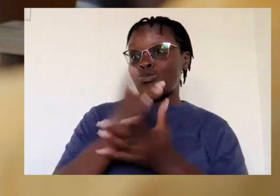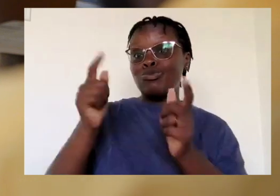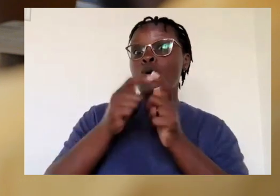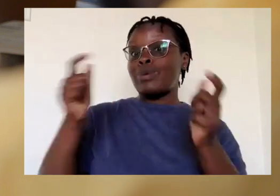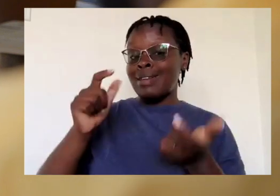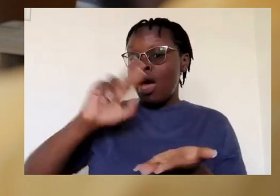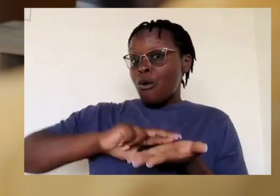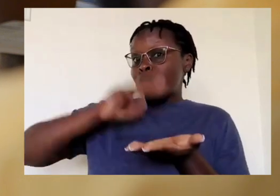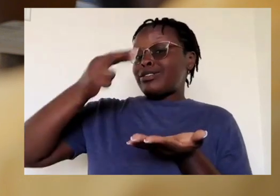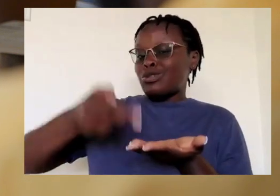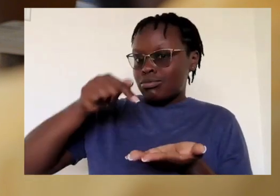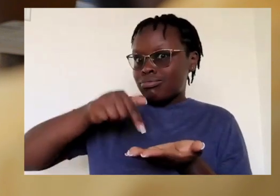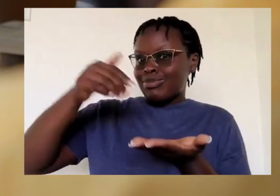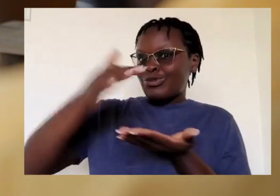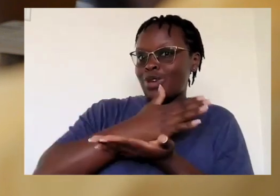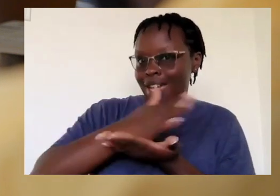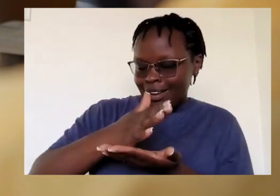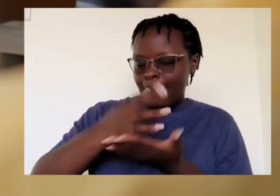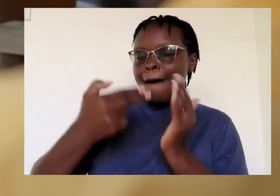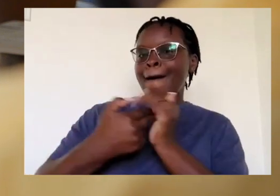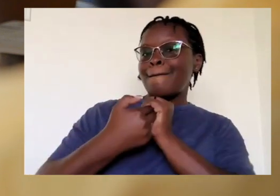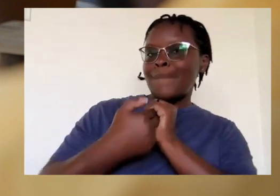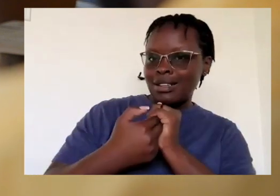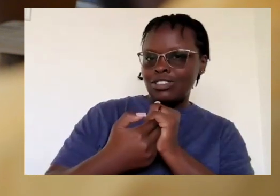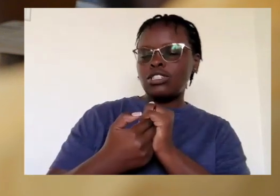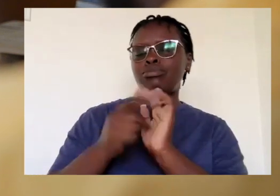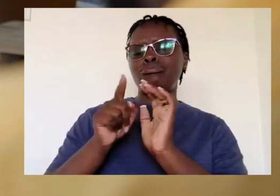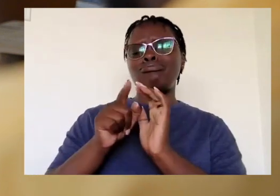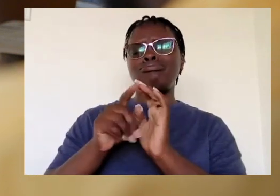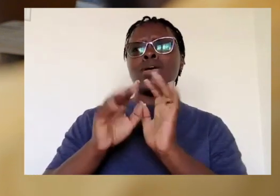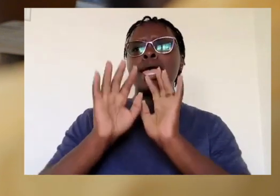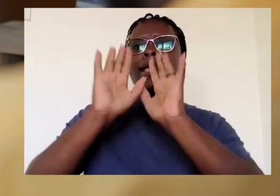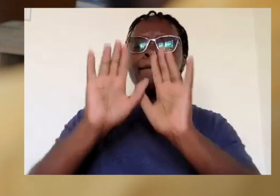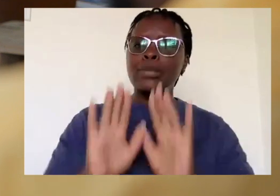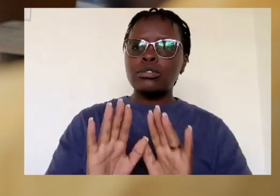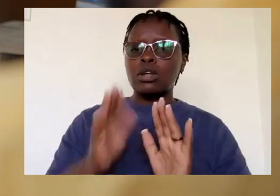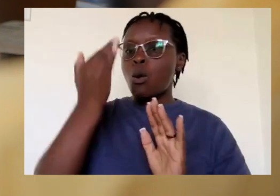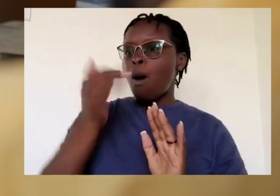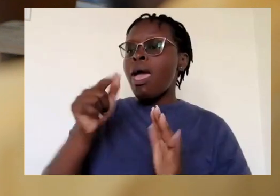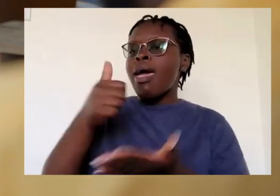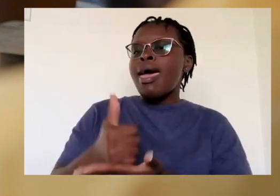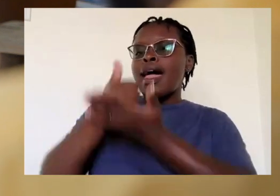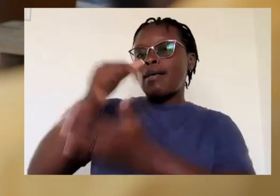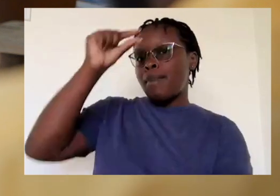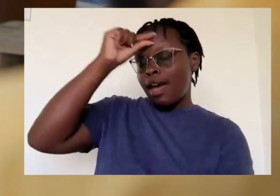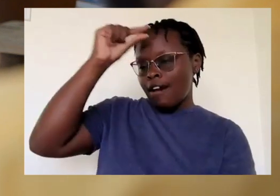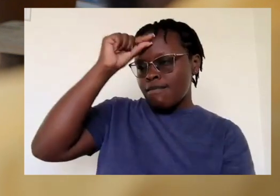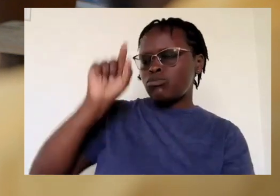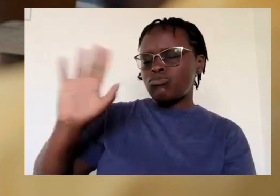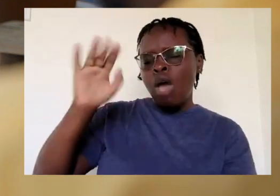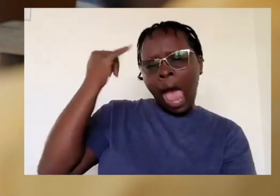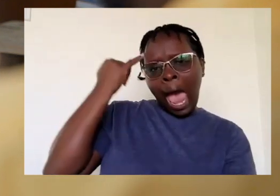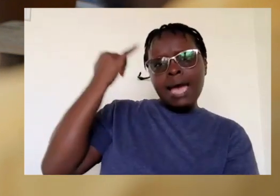the element of resource mobilization and partnership has greatly contributed towards the government's